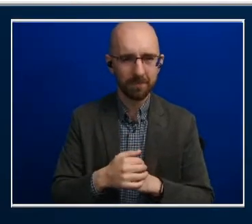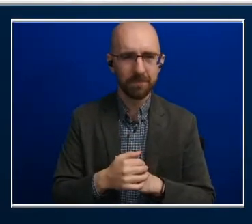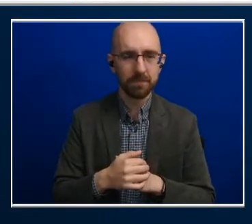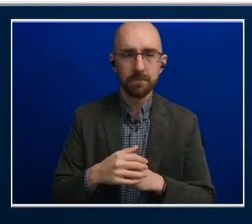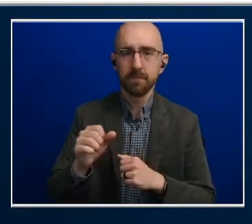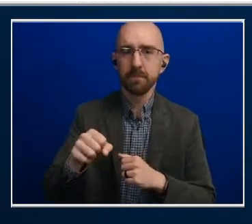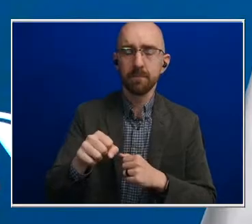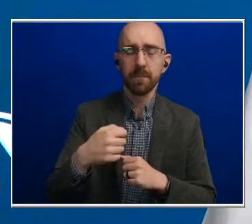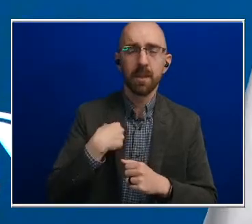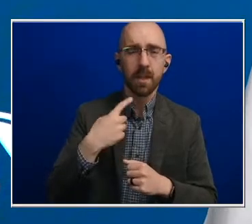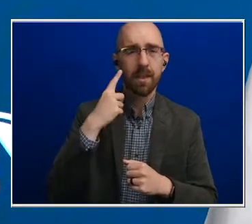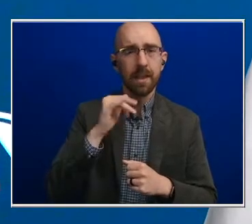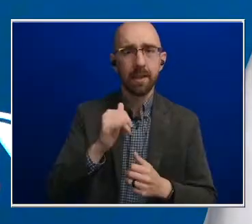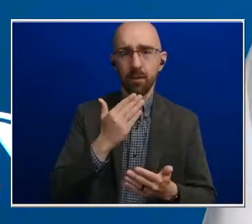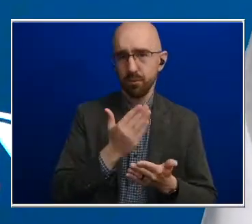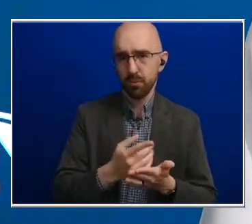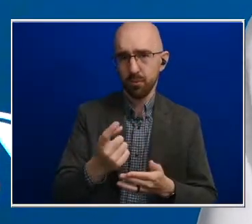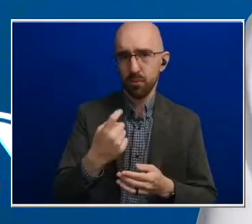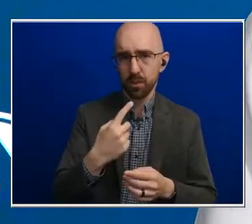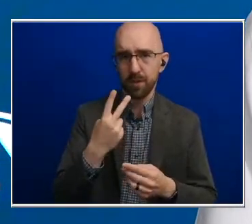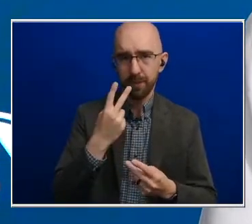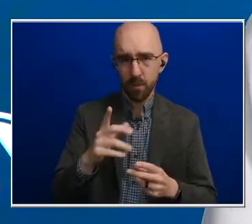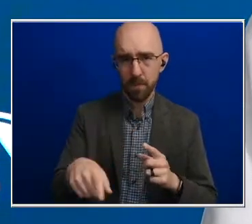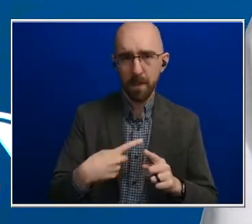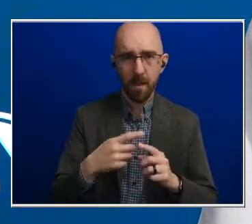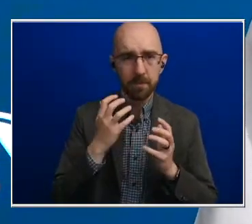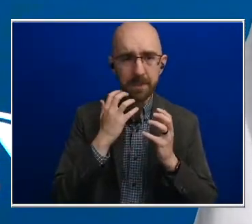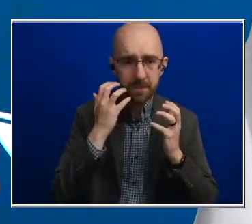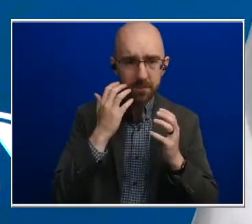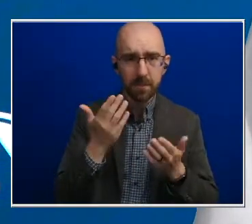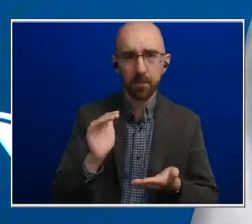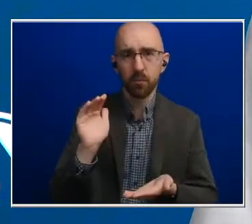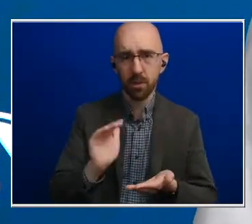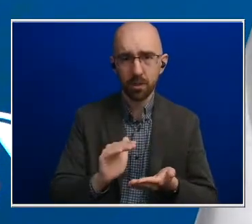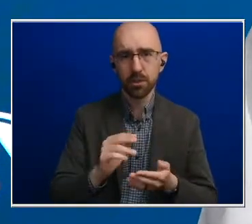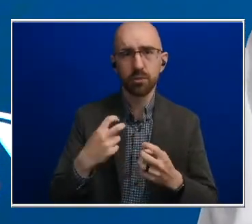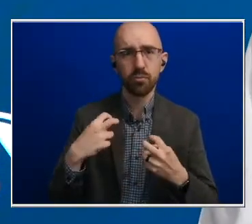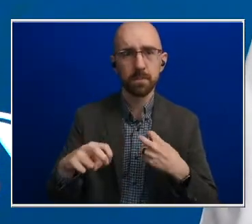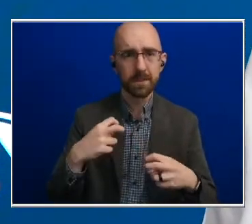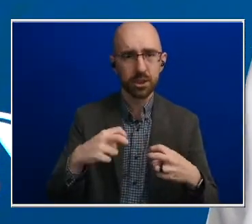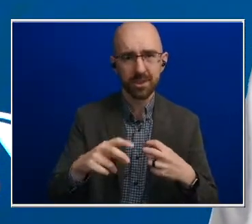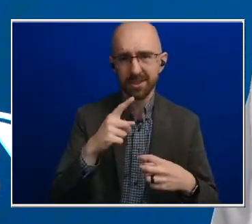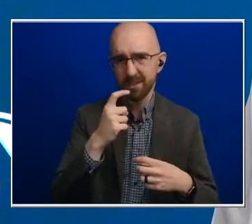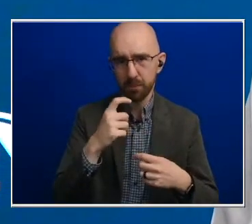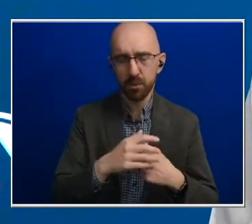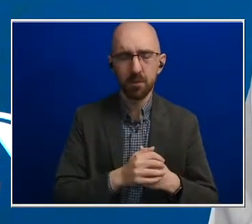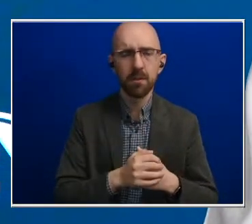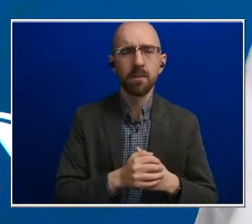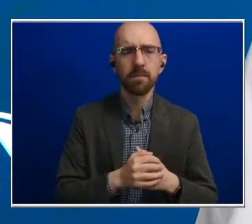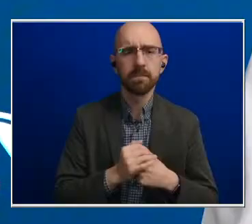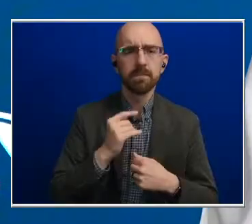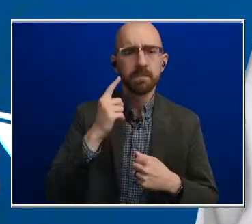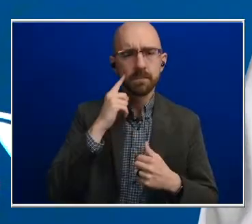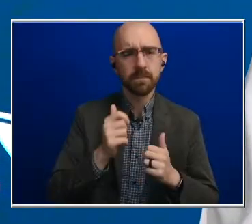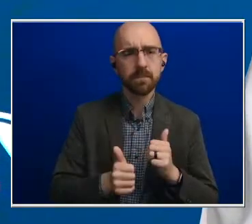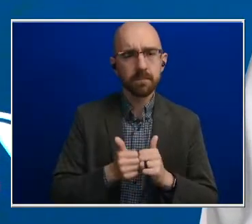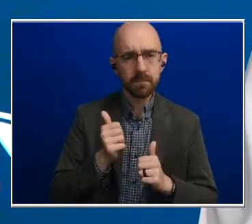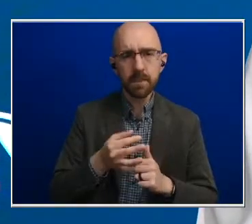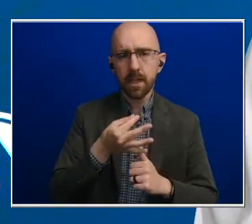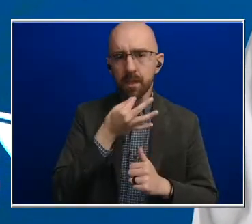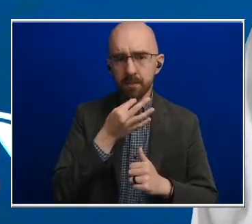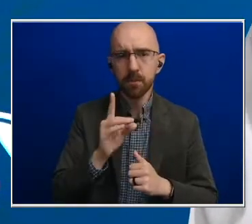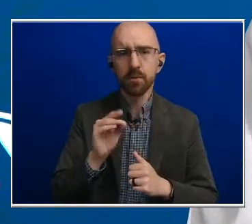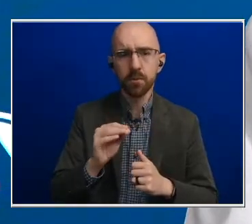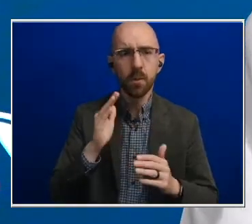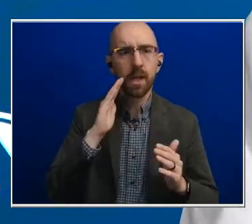good question by our viewer about measles and maybe reduction in transmission this summer. I think most of the experts do expect that this